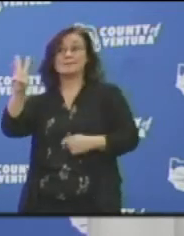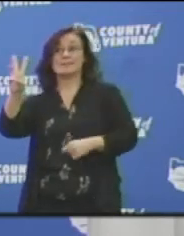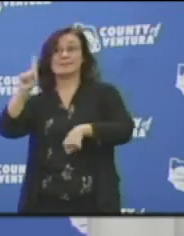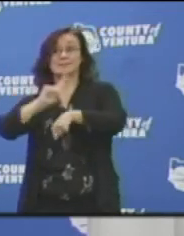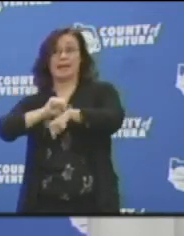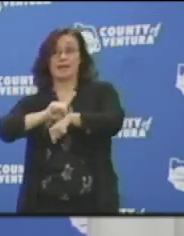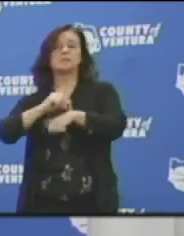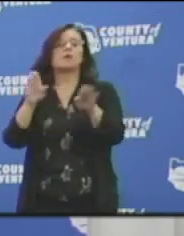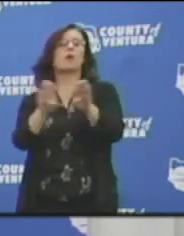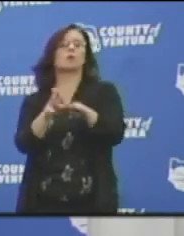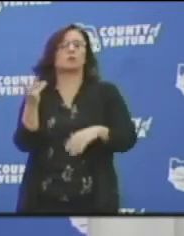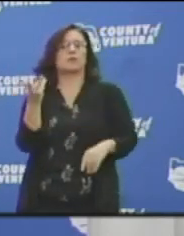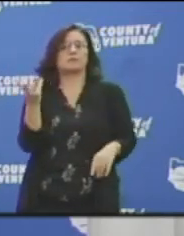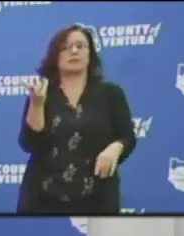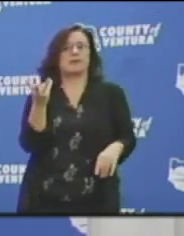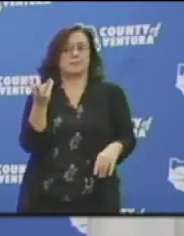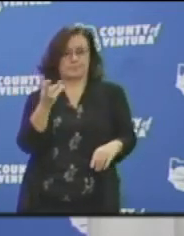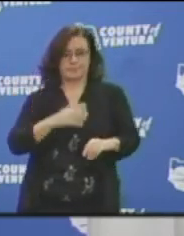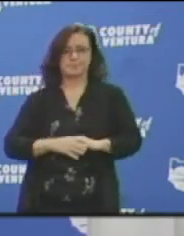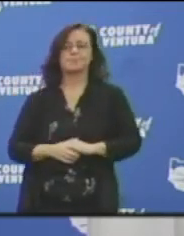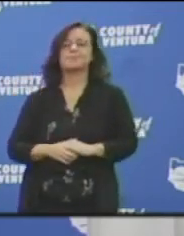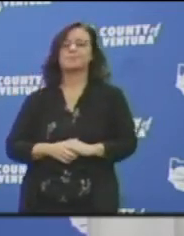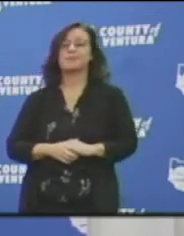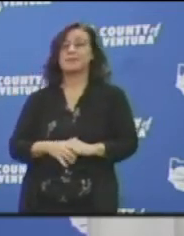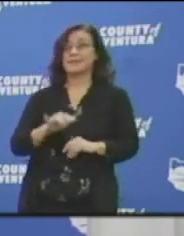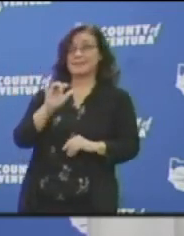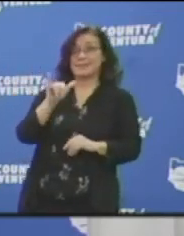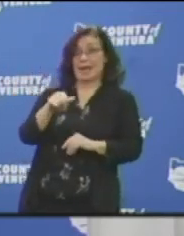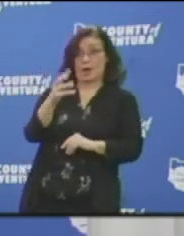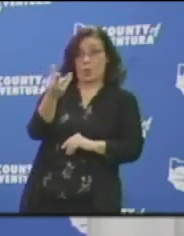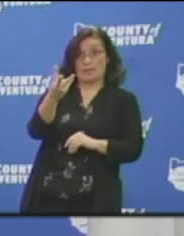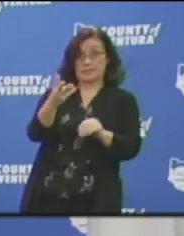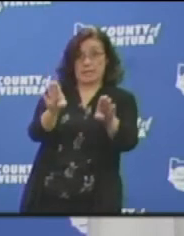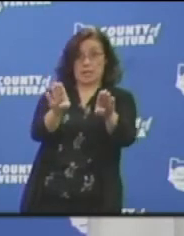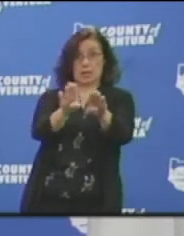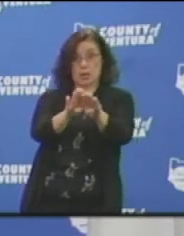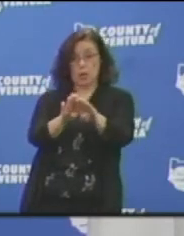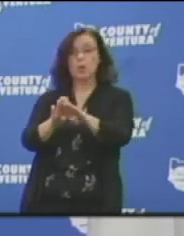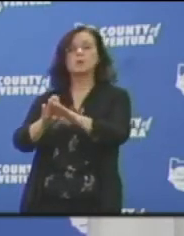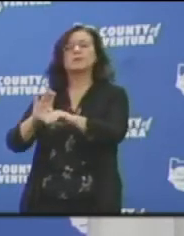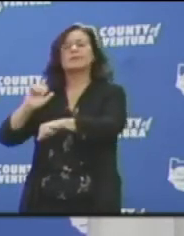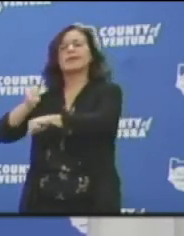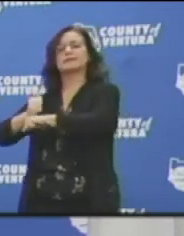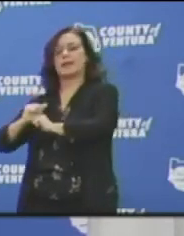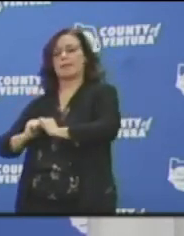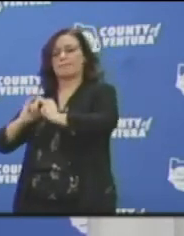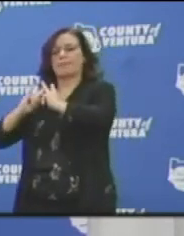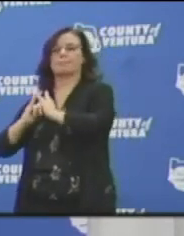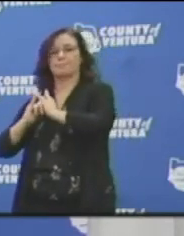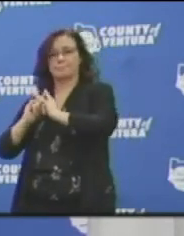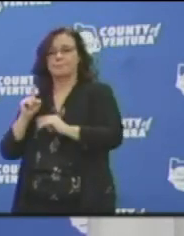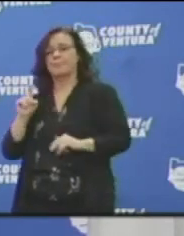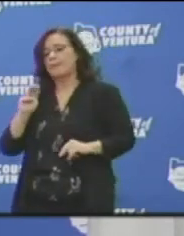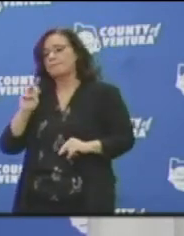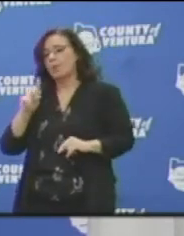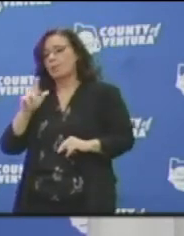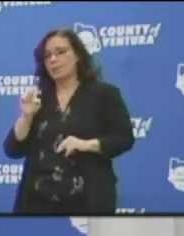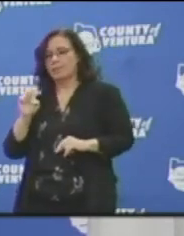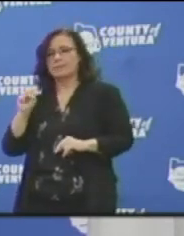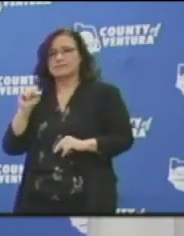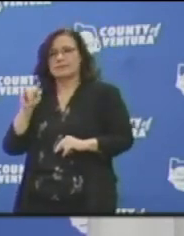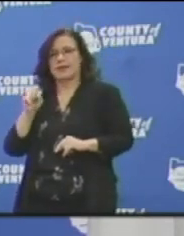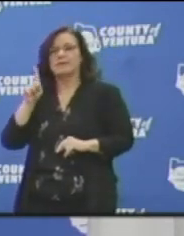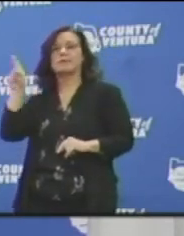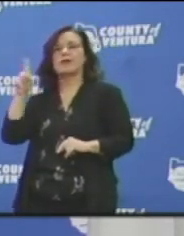closed. And on that closed Wednesday, a mobile site will be available at Community Park. That's